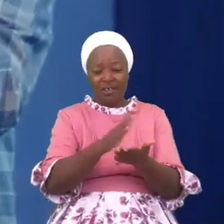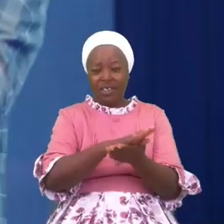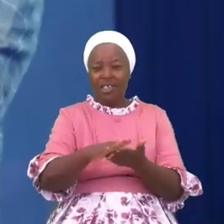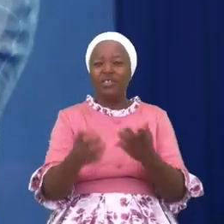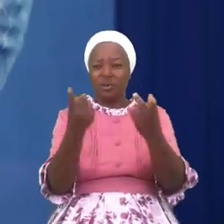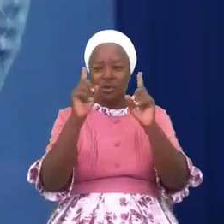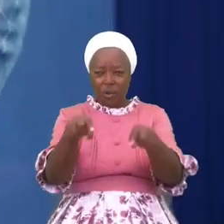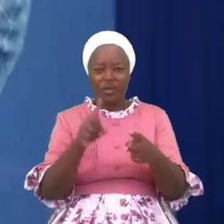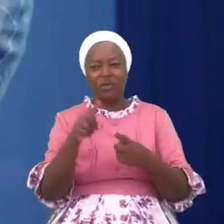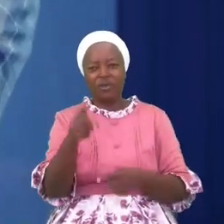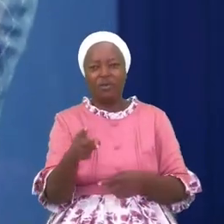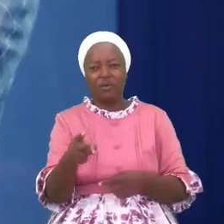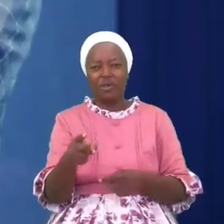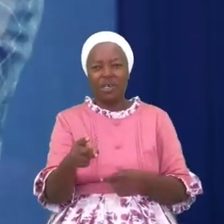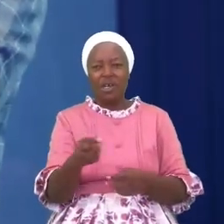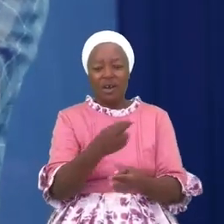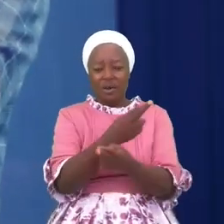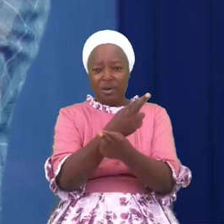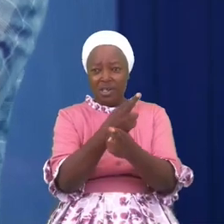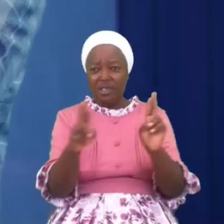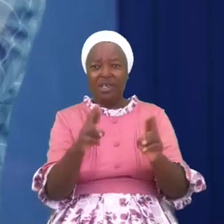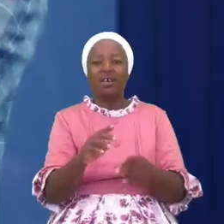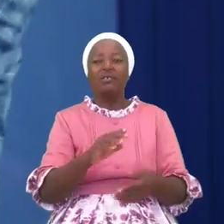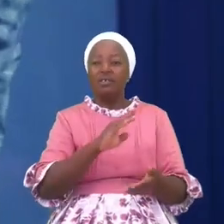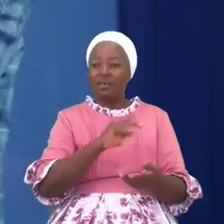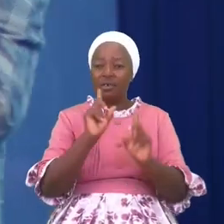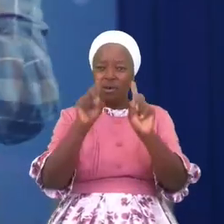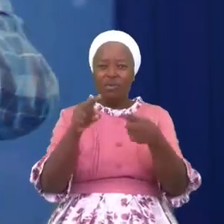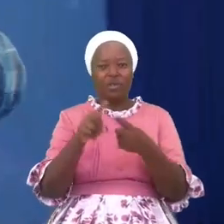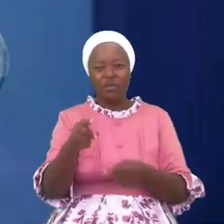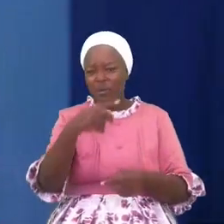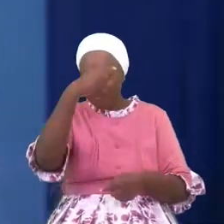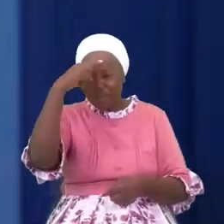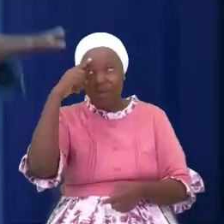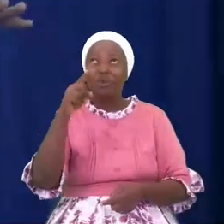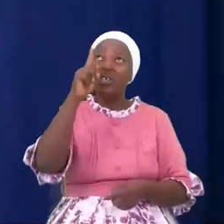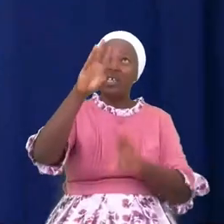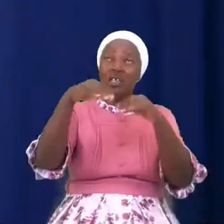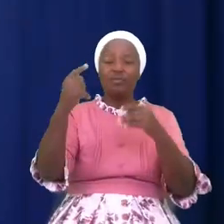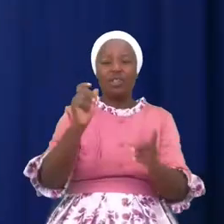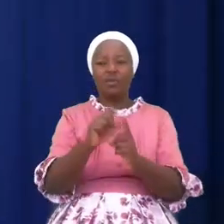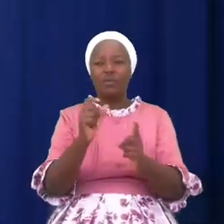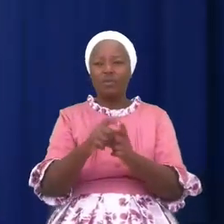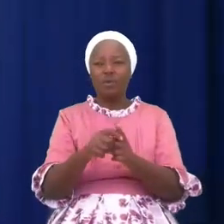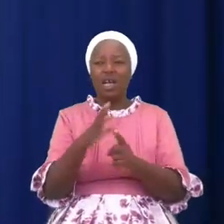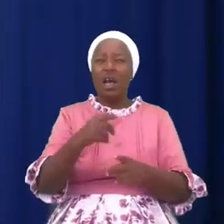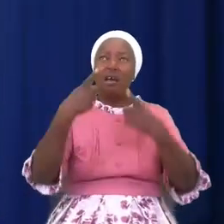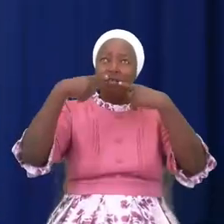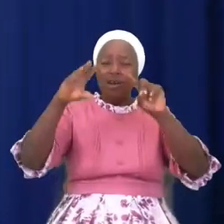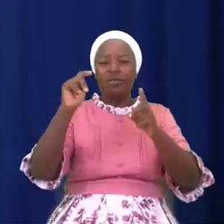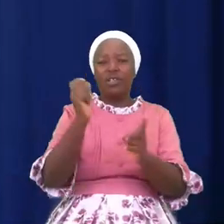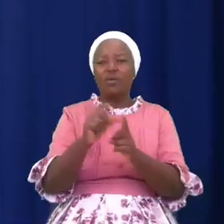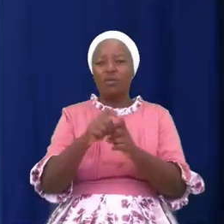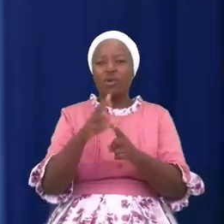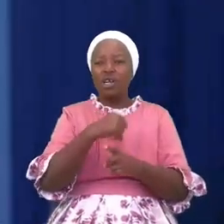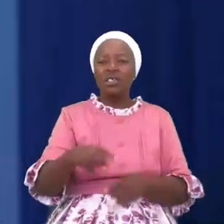you. Because he gives the word, he pronounces the word, he decrees the word that